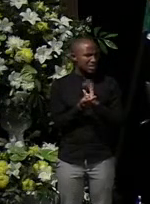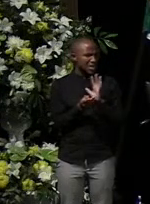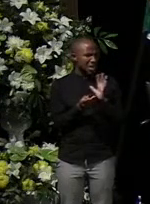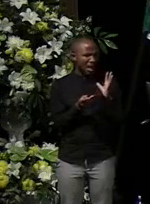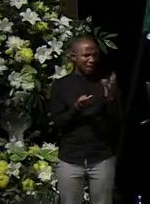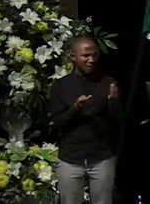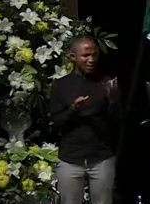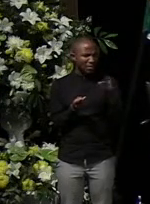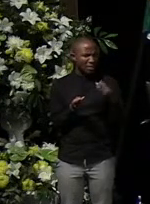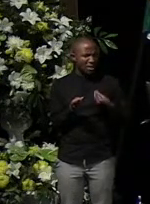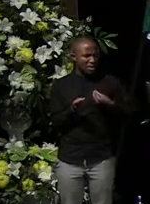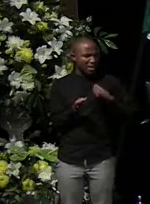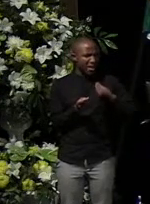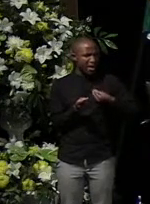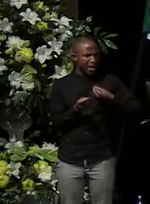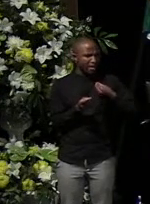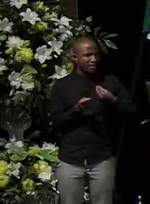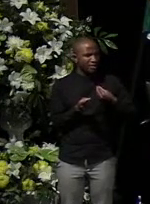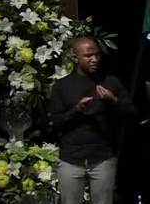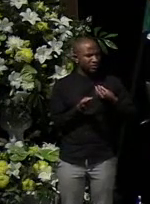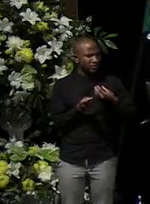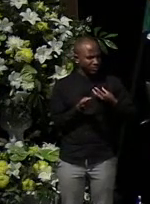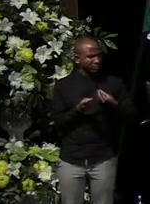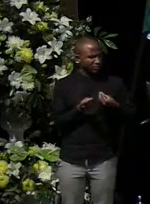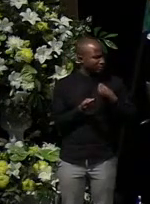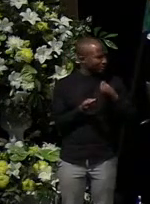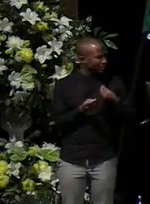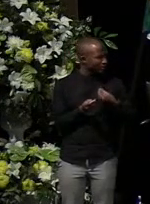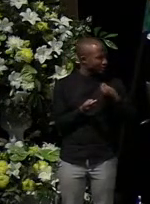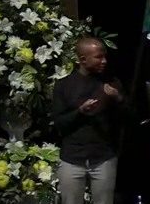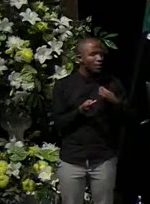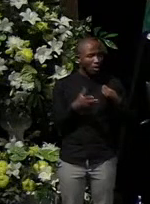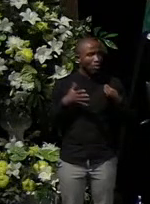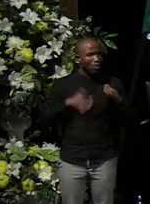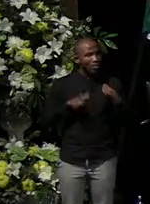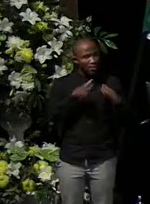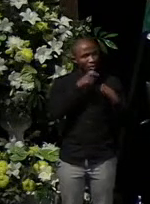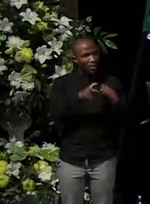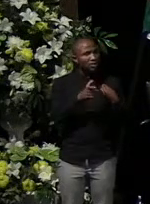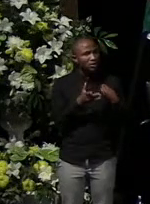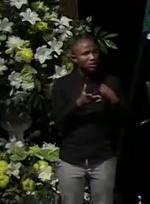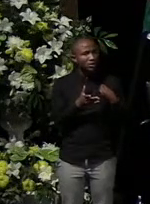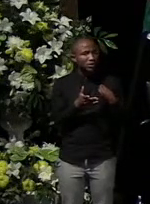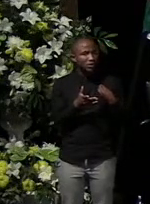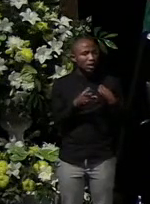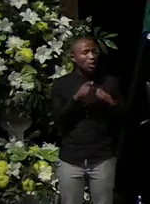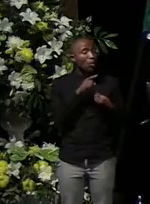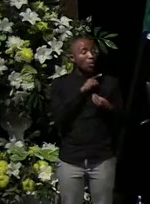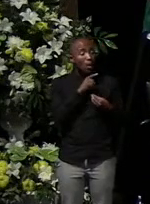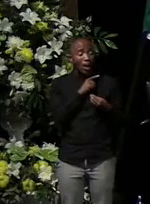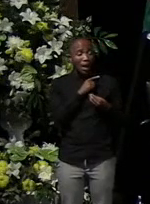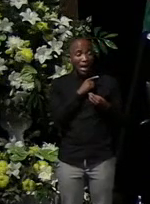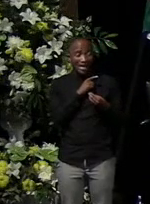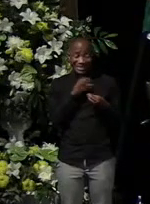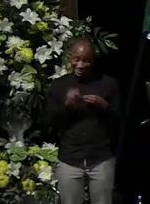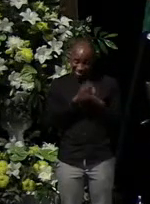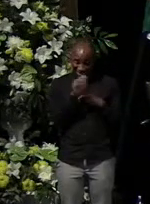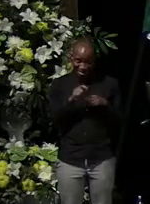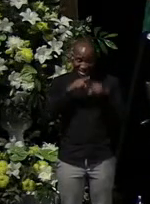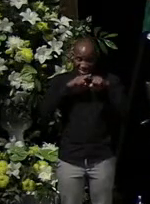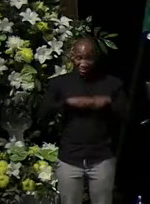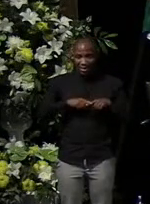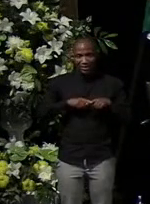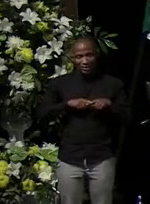young people there who I would want them to say something because the future is theirs